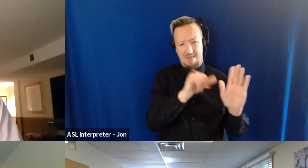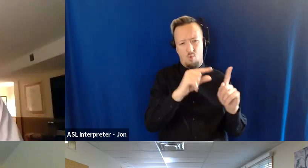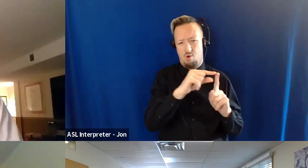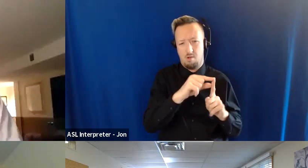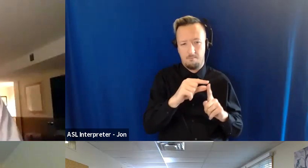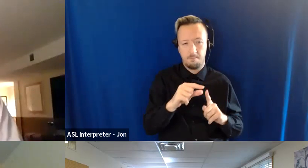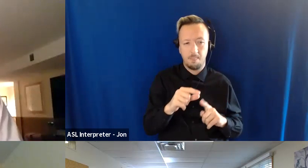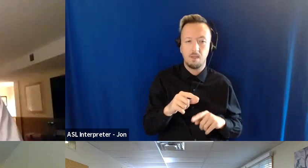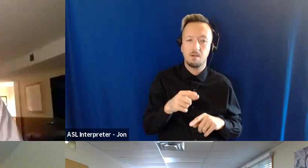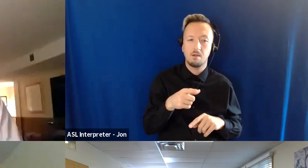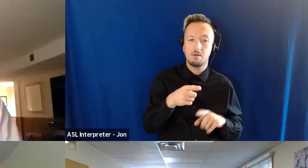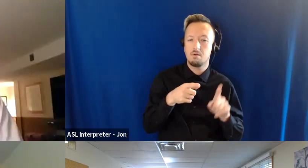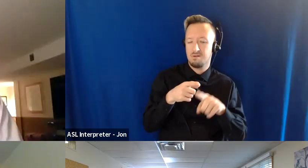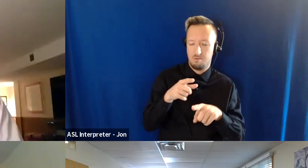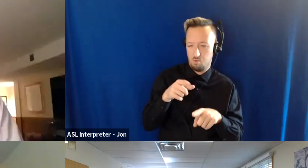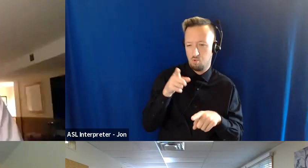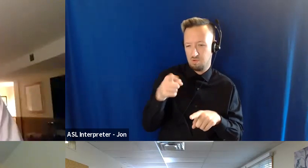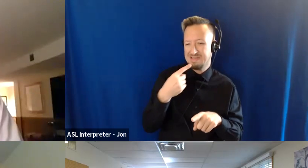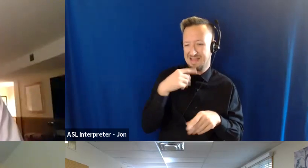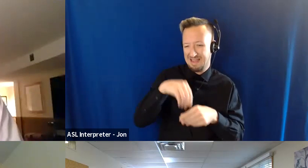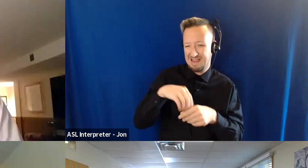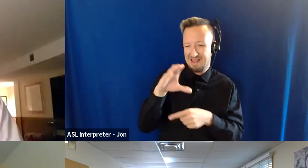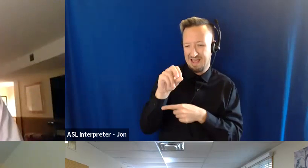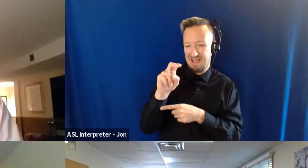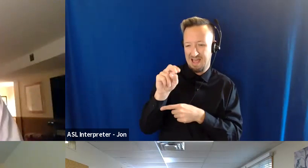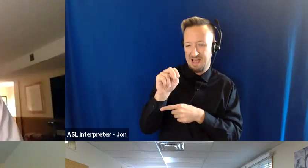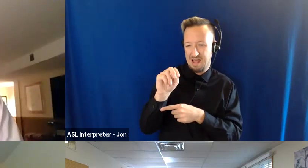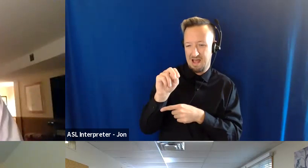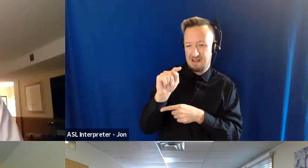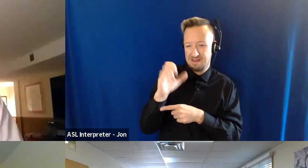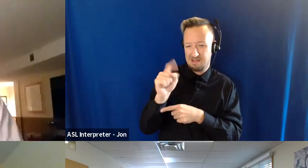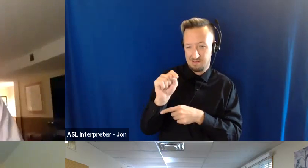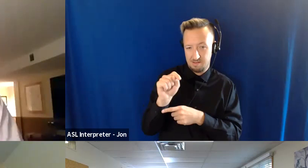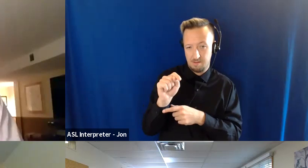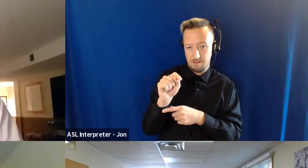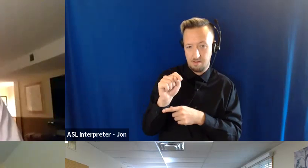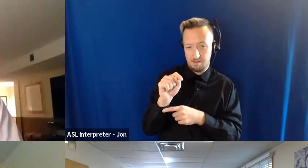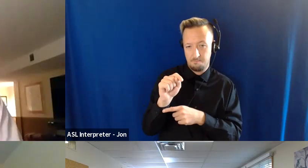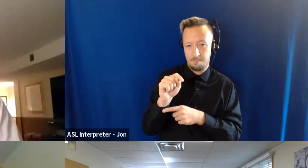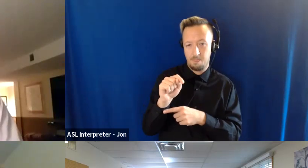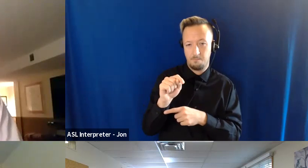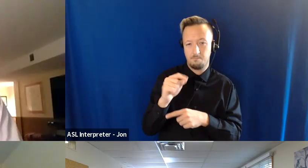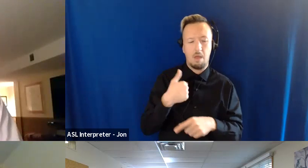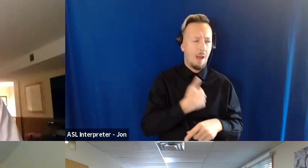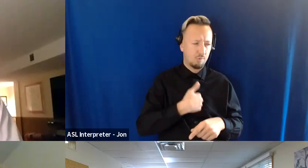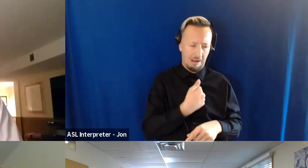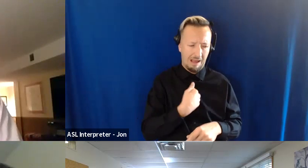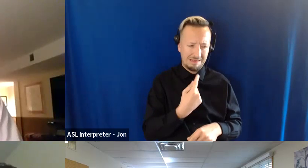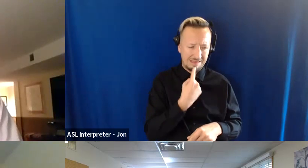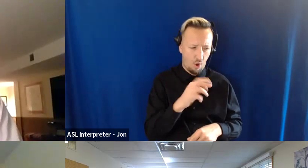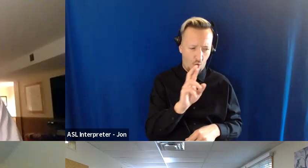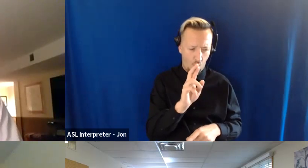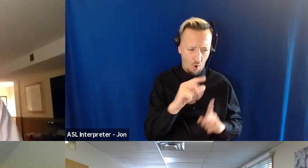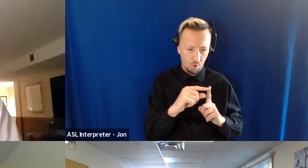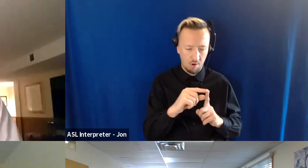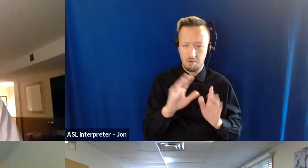You said it in context. I will. I'm sorry, I just said the R word there.